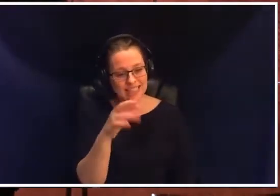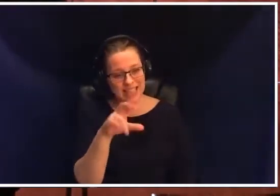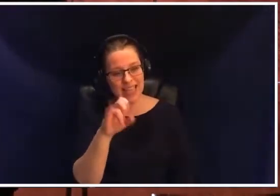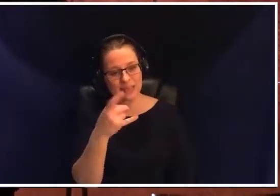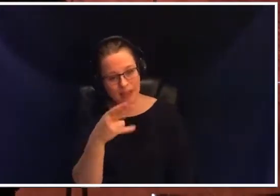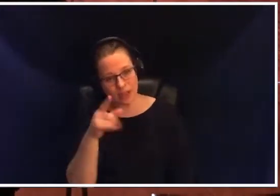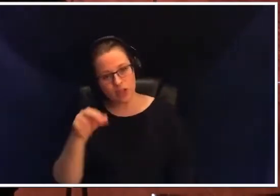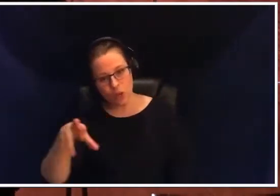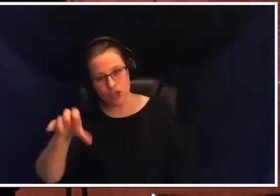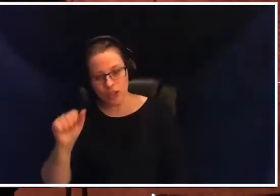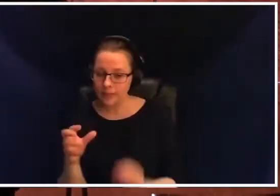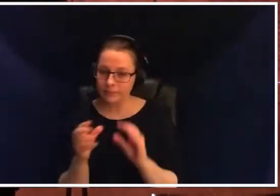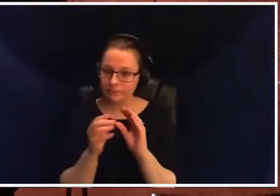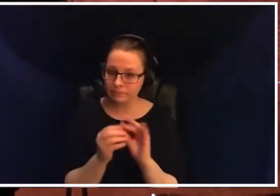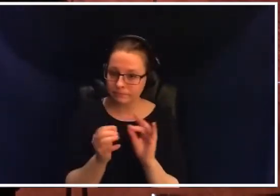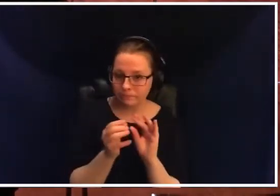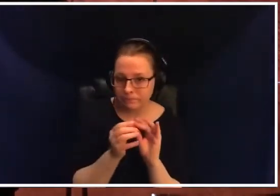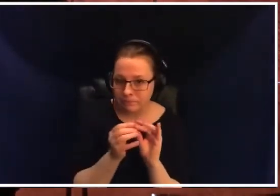Supercalifragilisticexpialidocious.